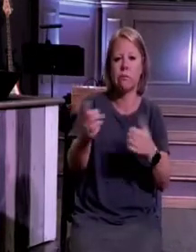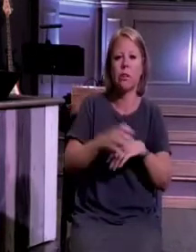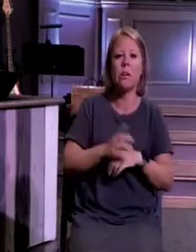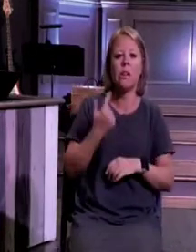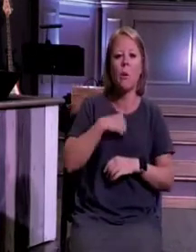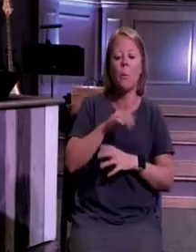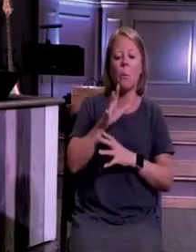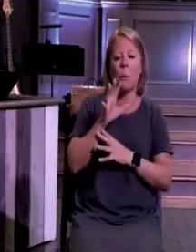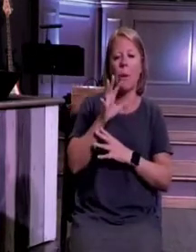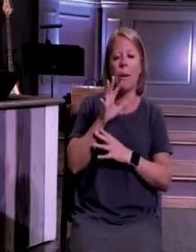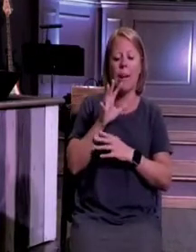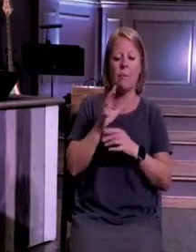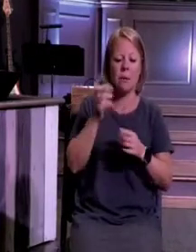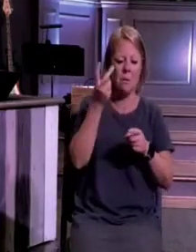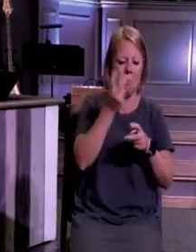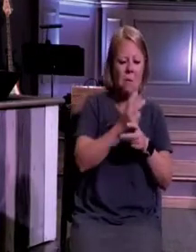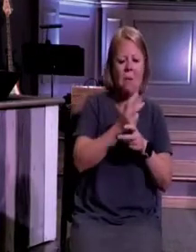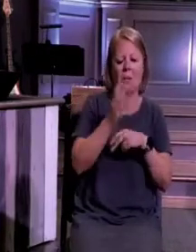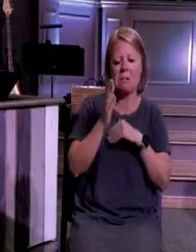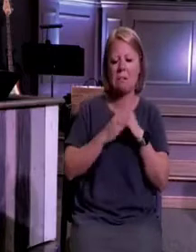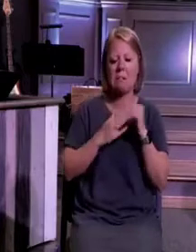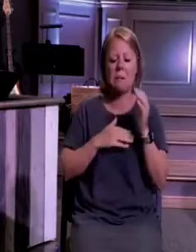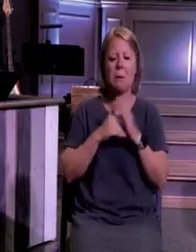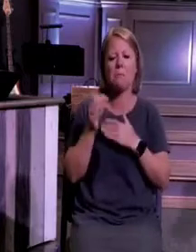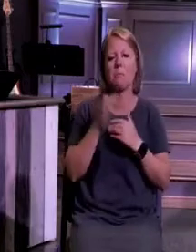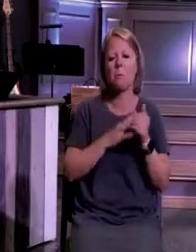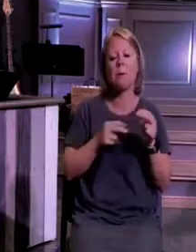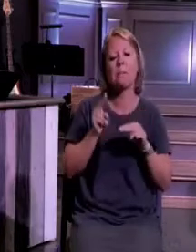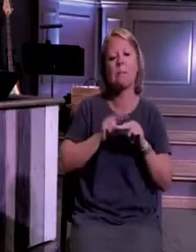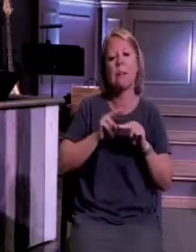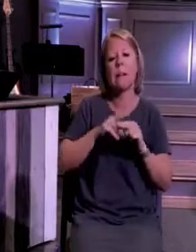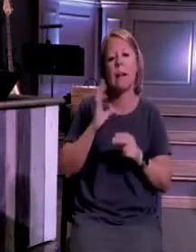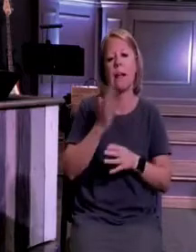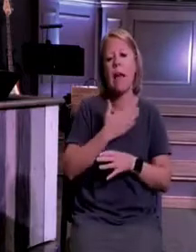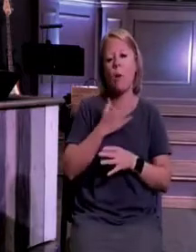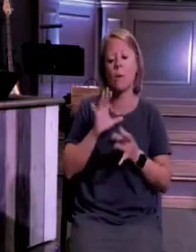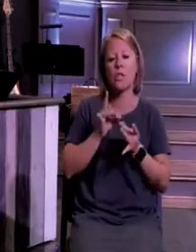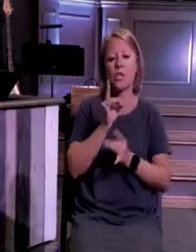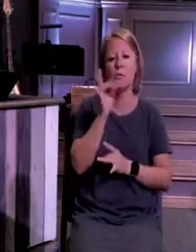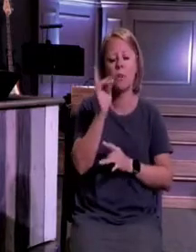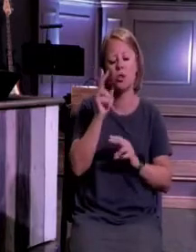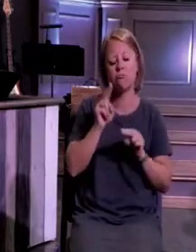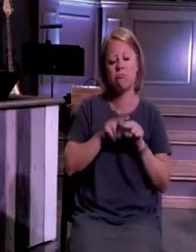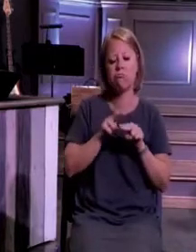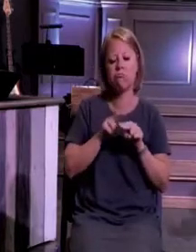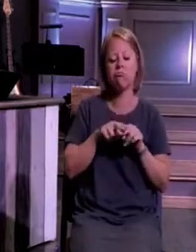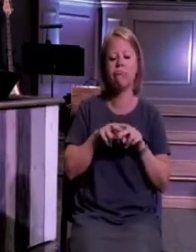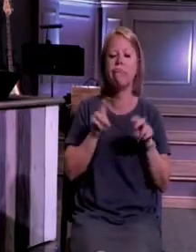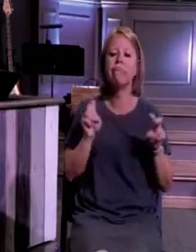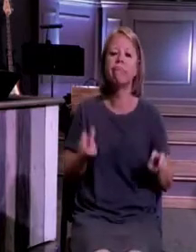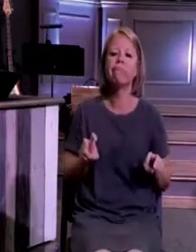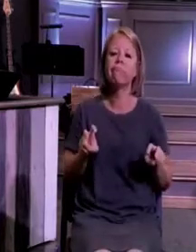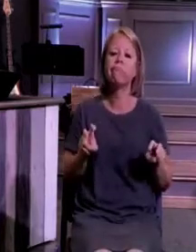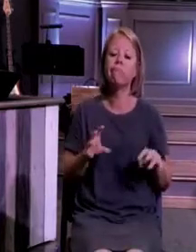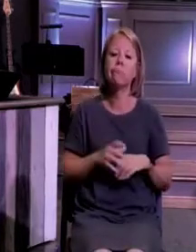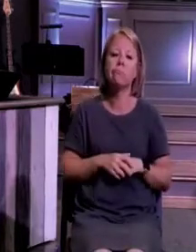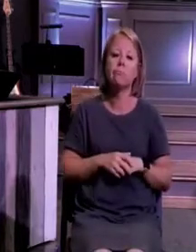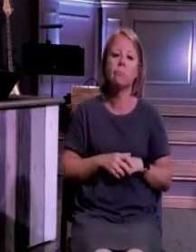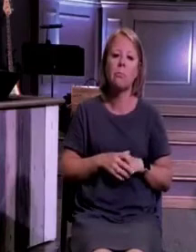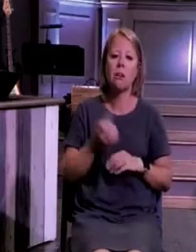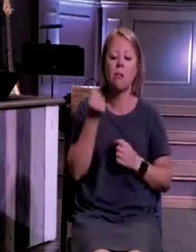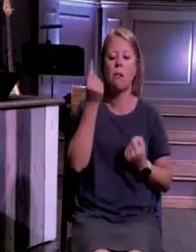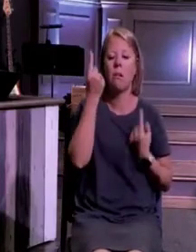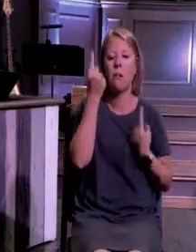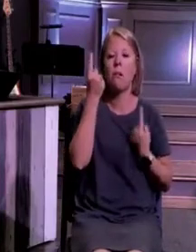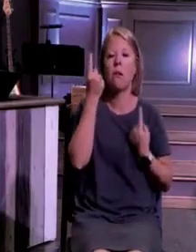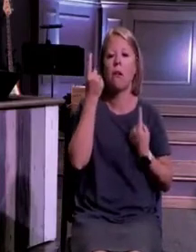have become calloused and comfortable sitting in our spiritual chairs and understanding that there is